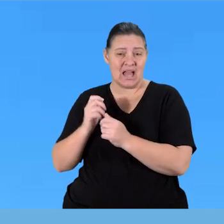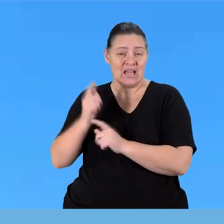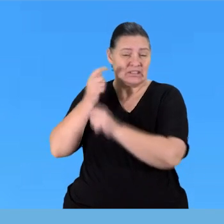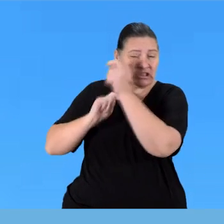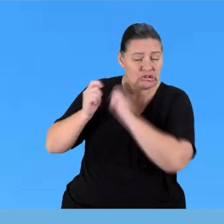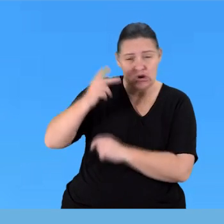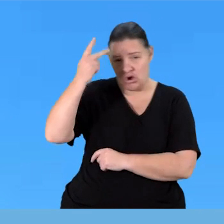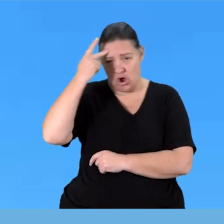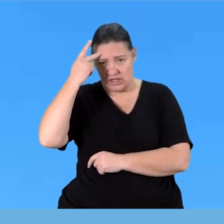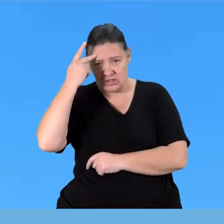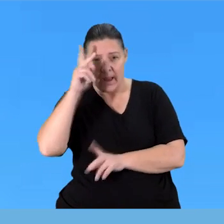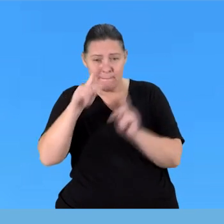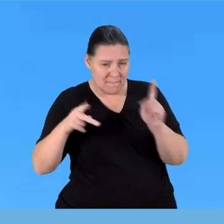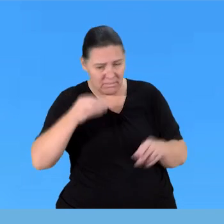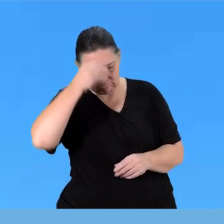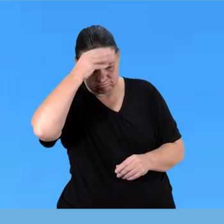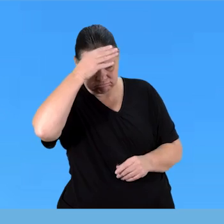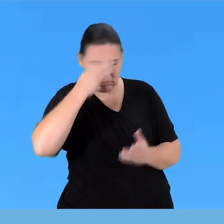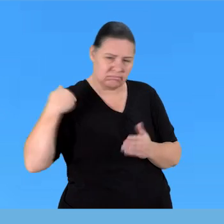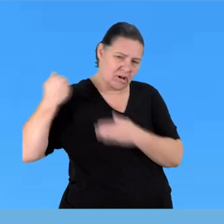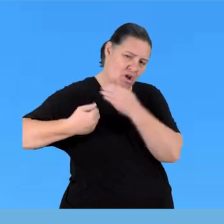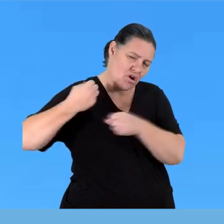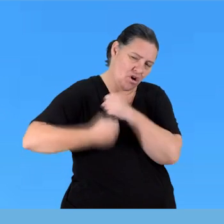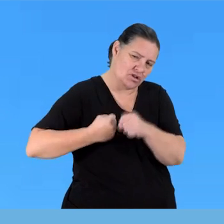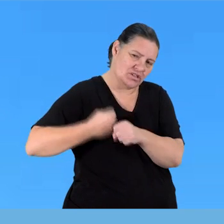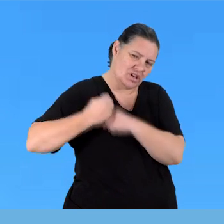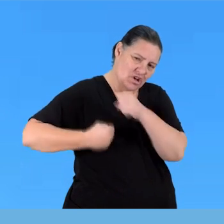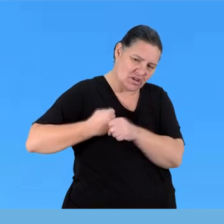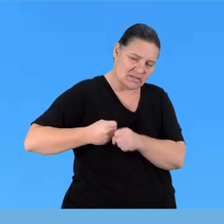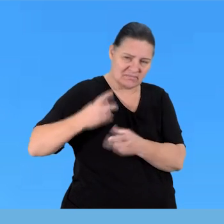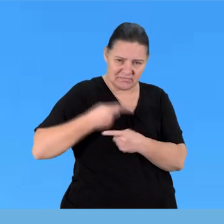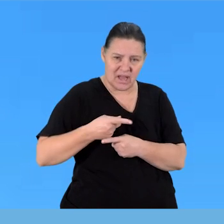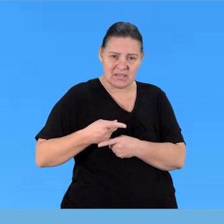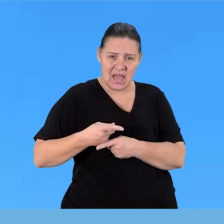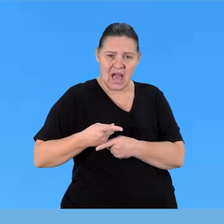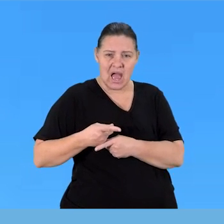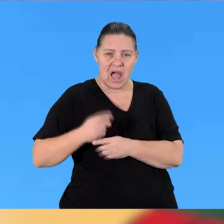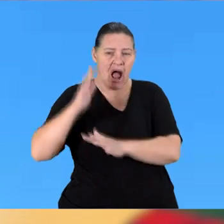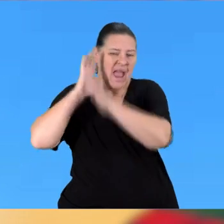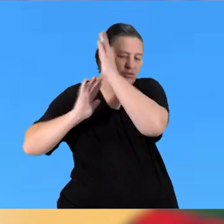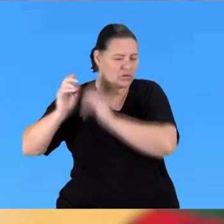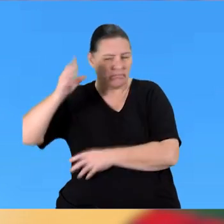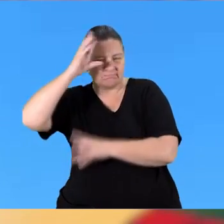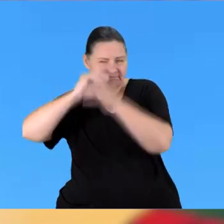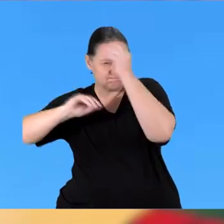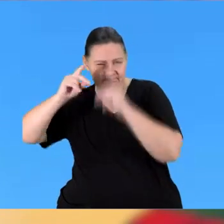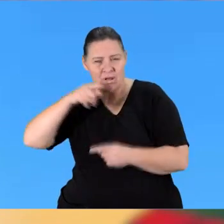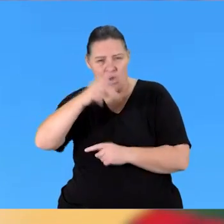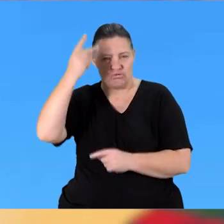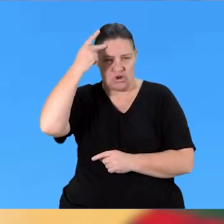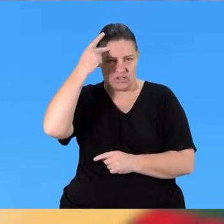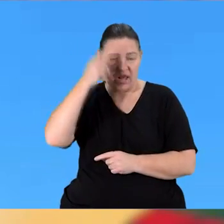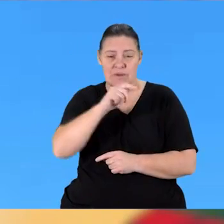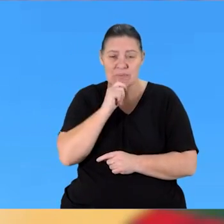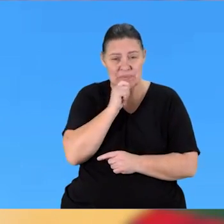knowledge is the traditional knowledge that people have gathered over many years. So we're going to be talking about this indigenous knowledge that people have gathered over